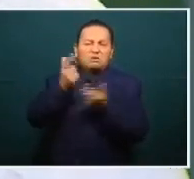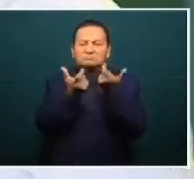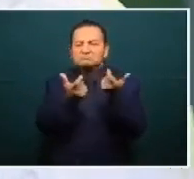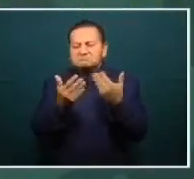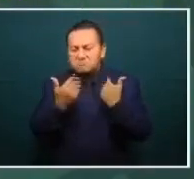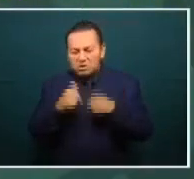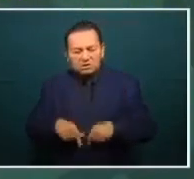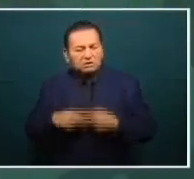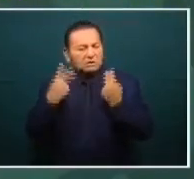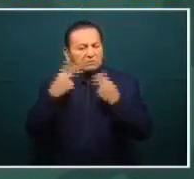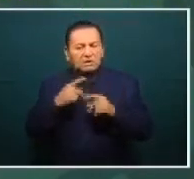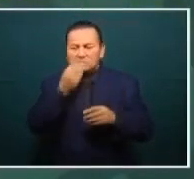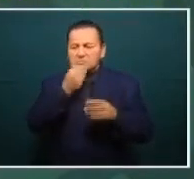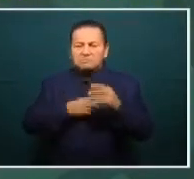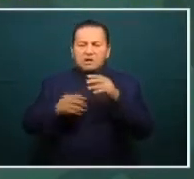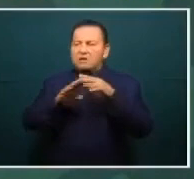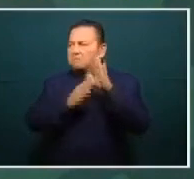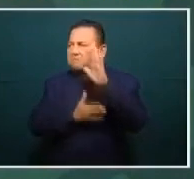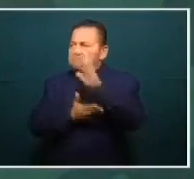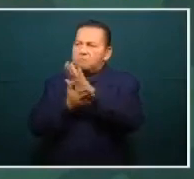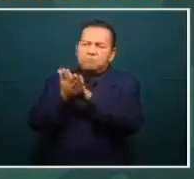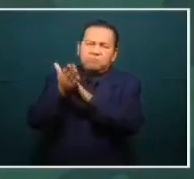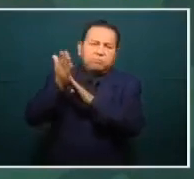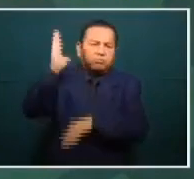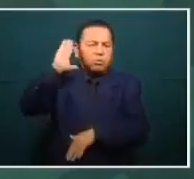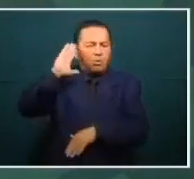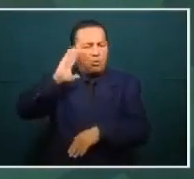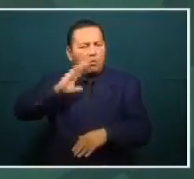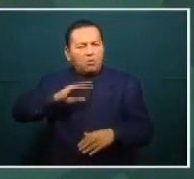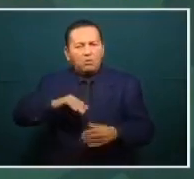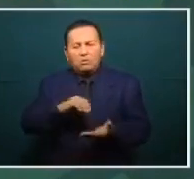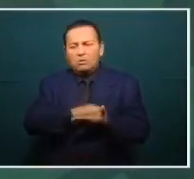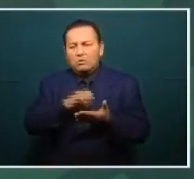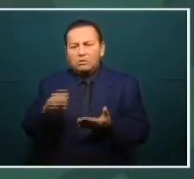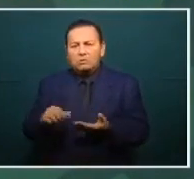All the Veracruz people that had to migrate due to necessity,